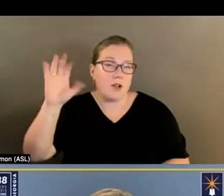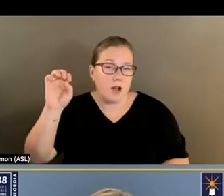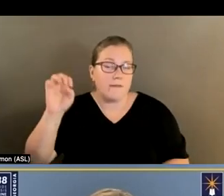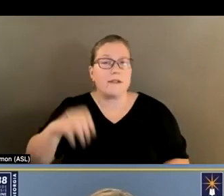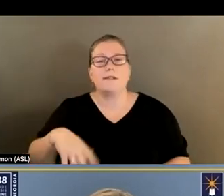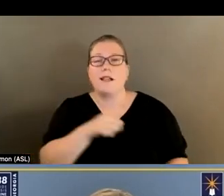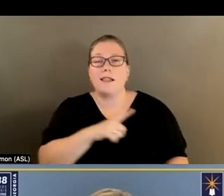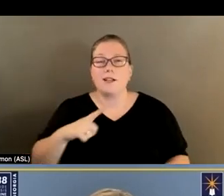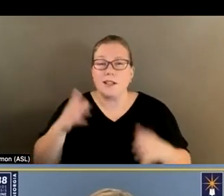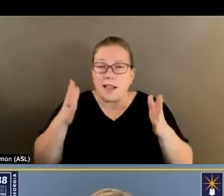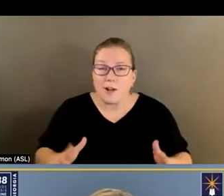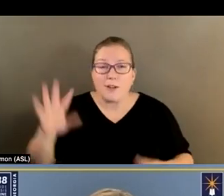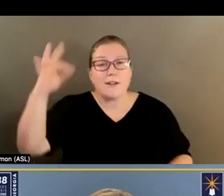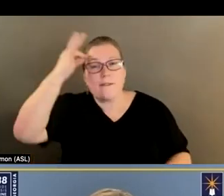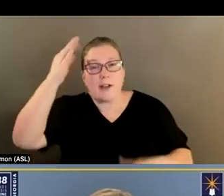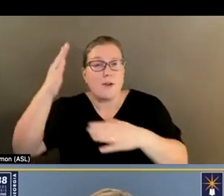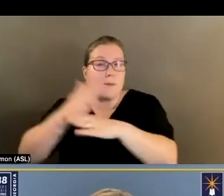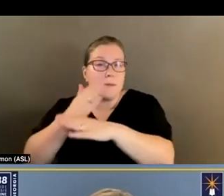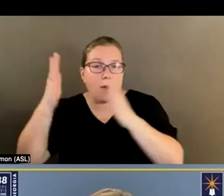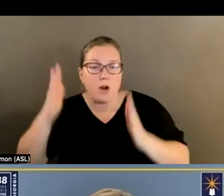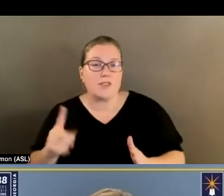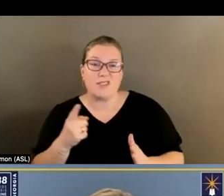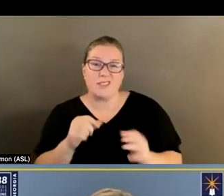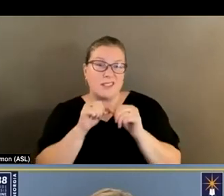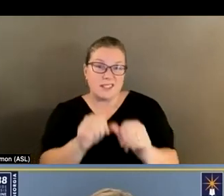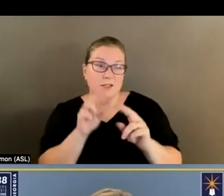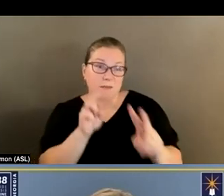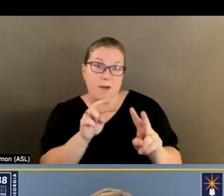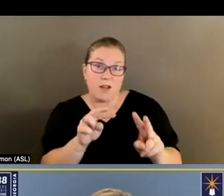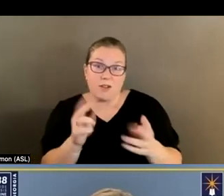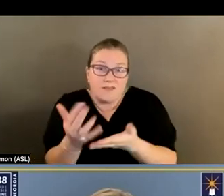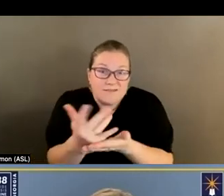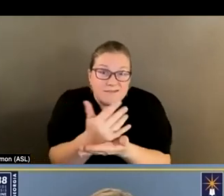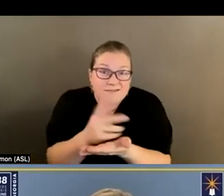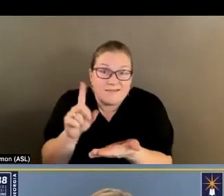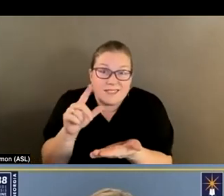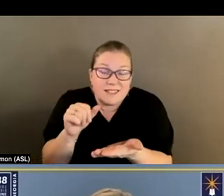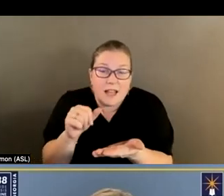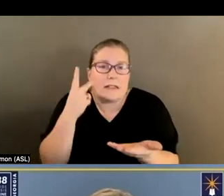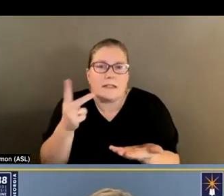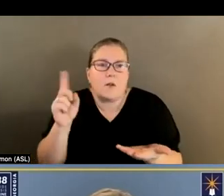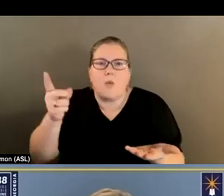legislators, federal partners, to just continue to monitor the data and see what those needs are.